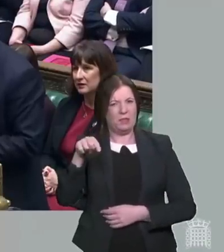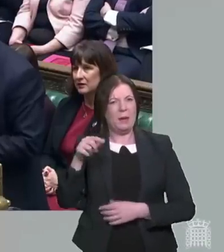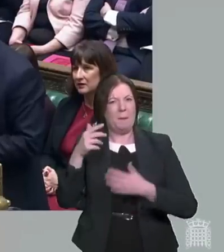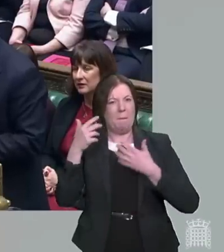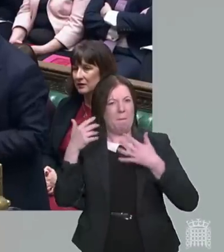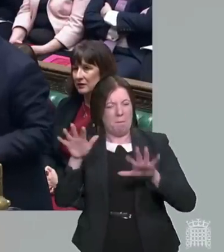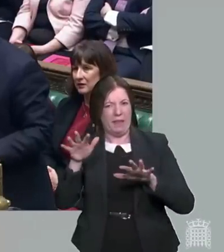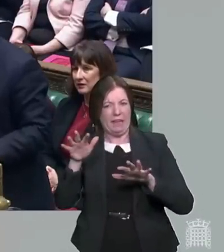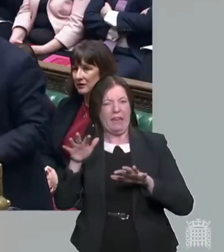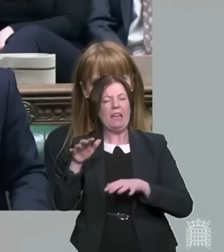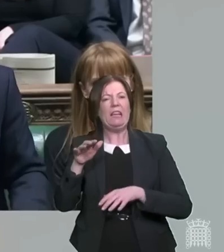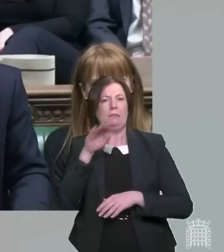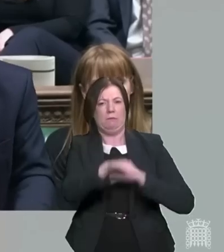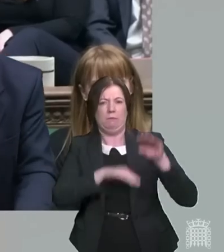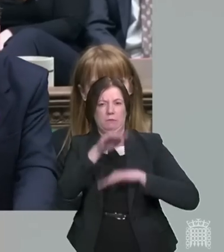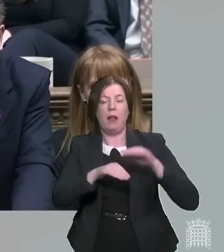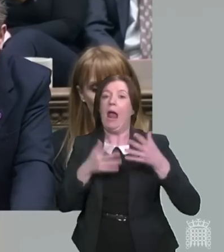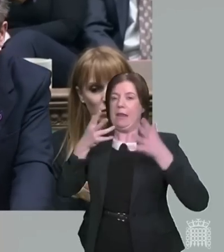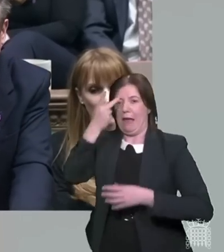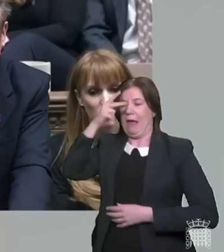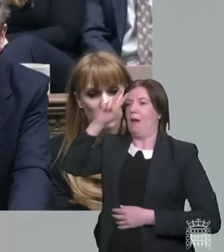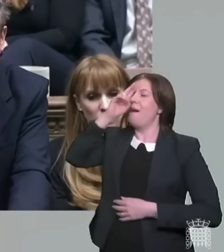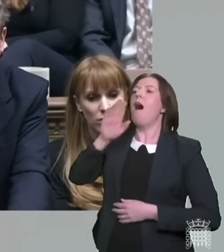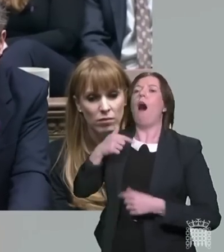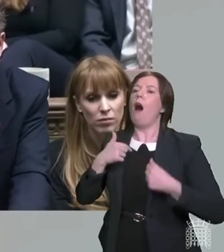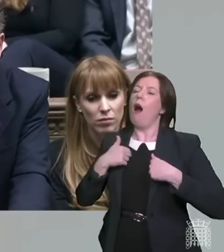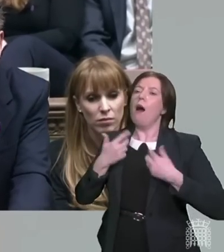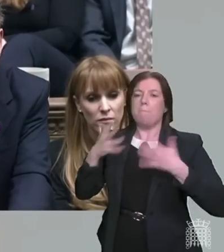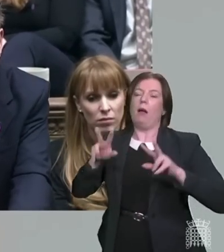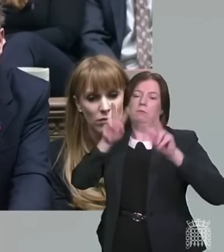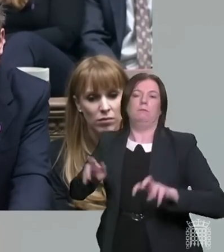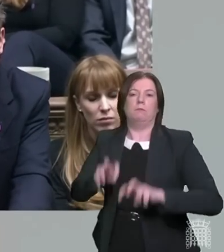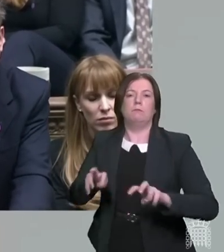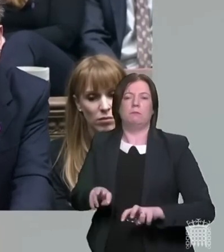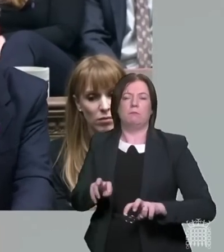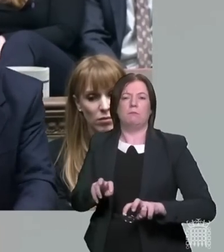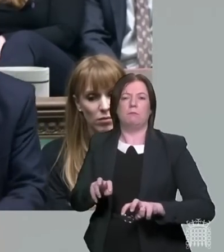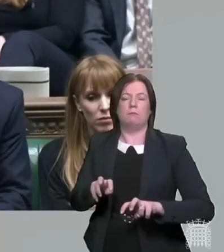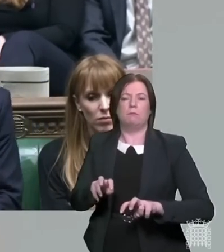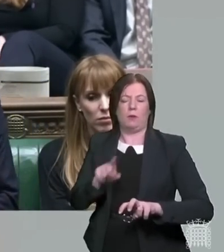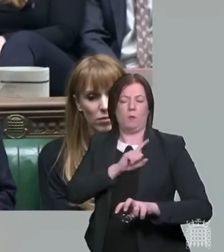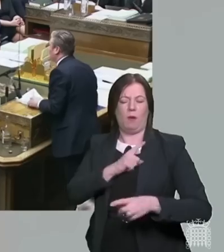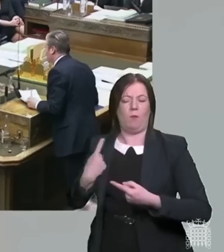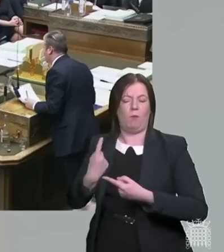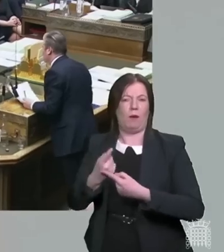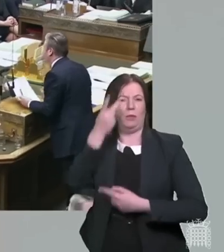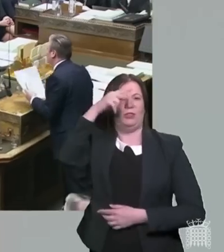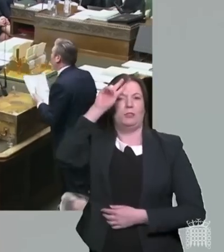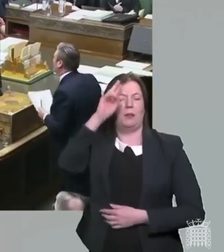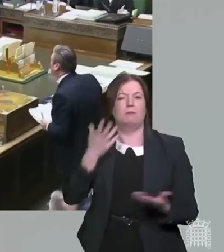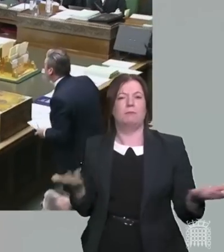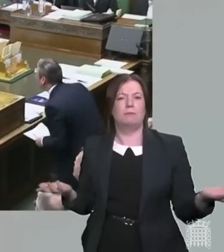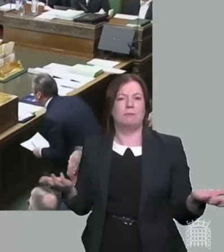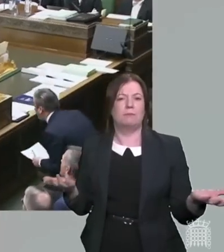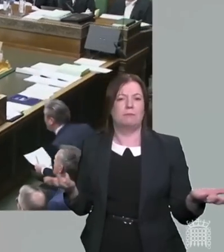pressure, the Prime Minister now says there are serious questions to answer. What changed?